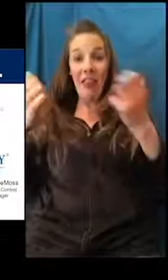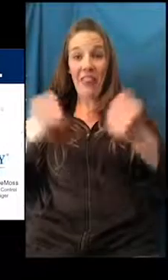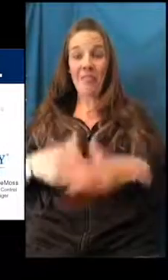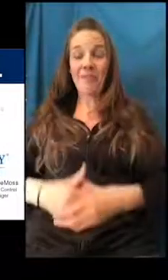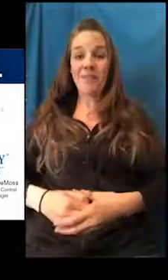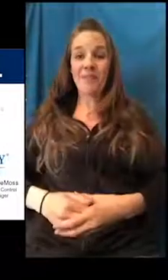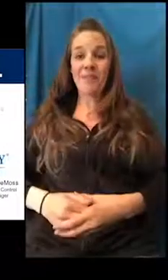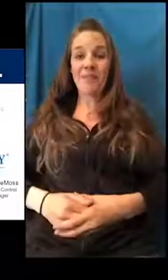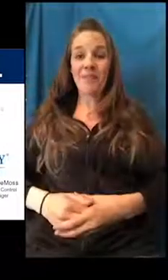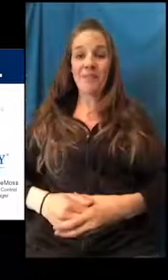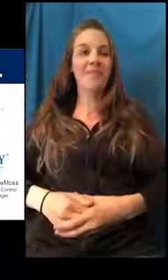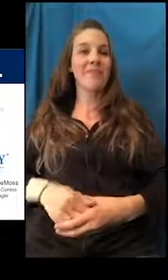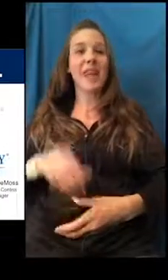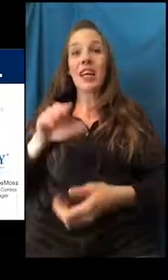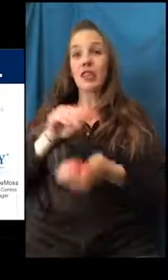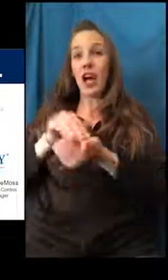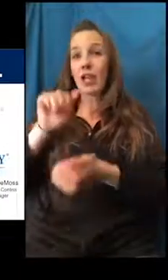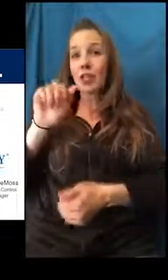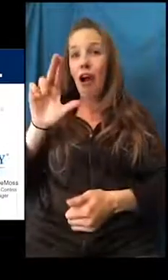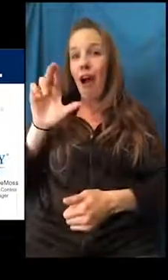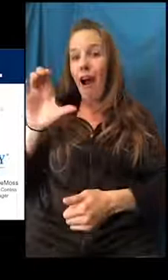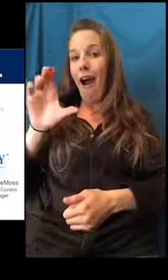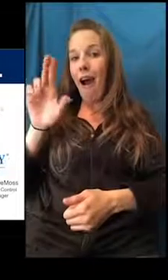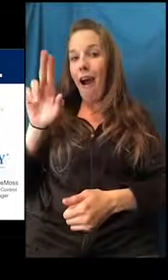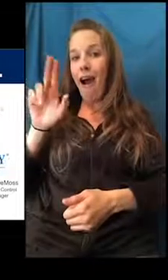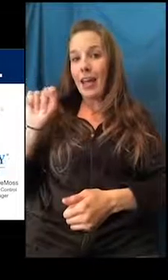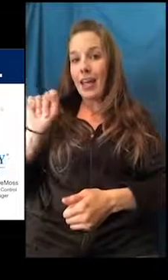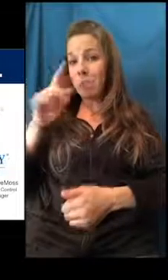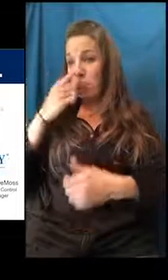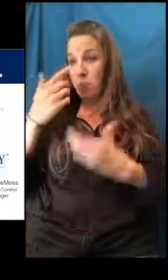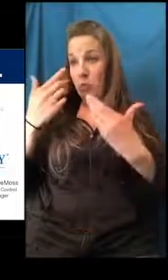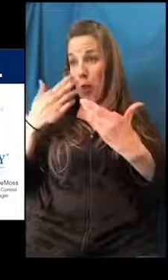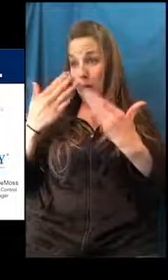And Dr. Ockett, would you like to introduce yourself, please?